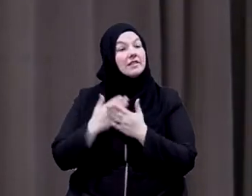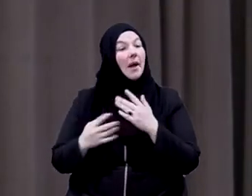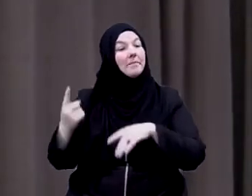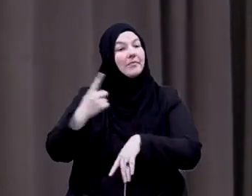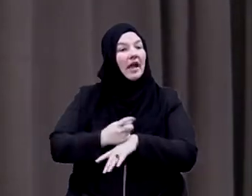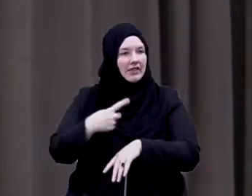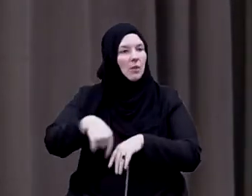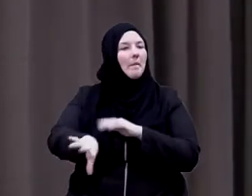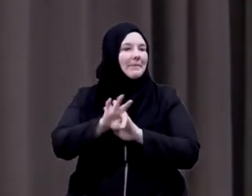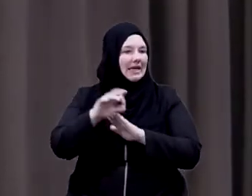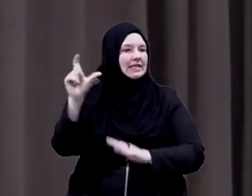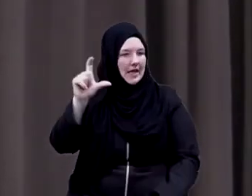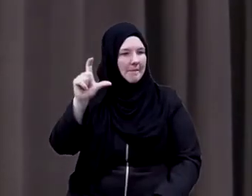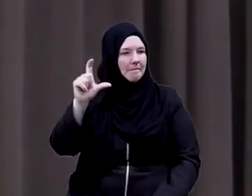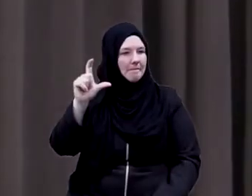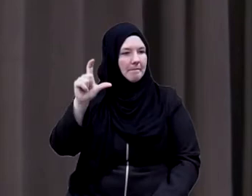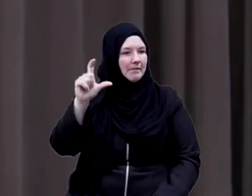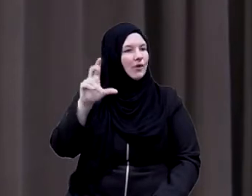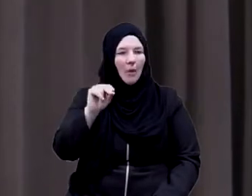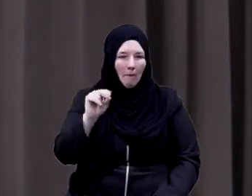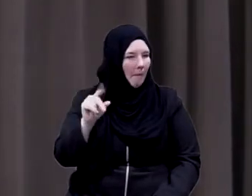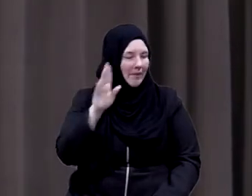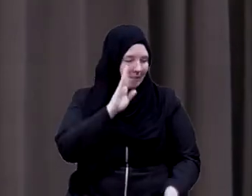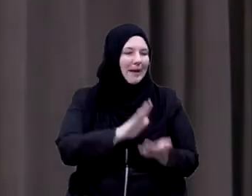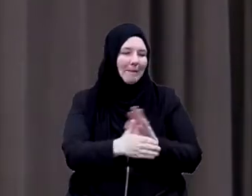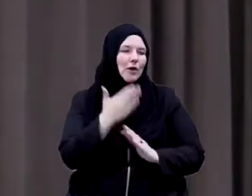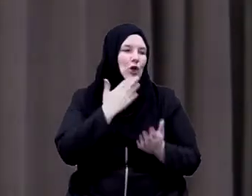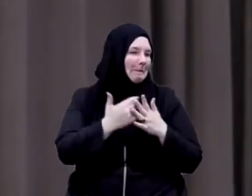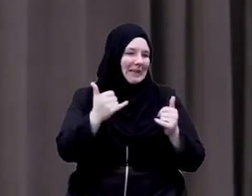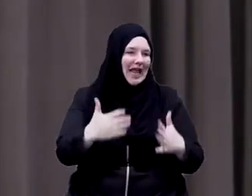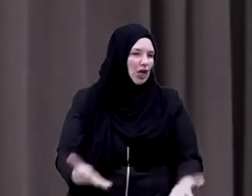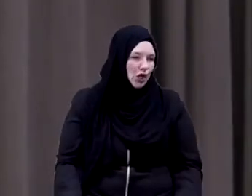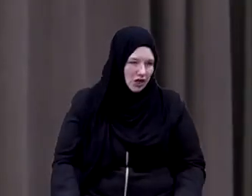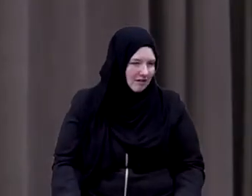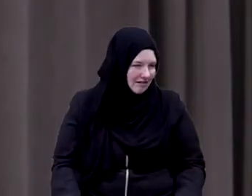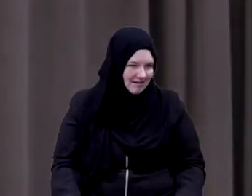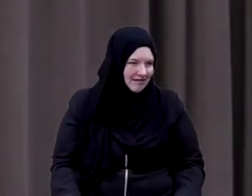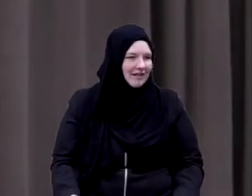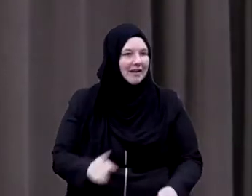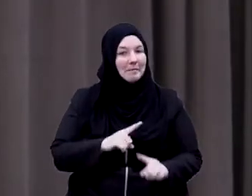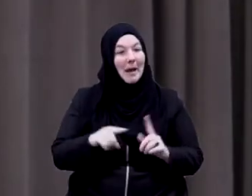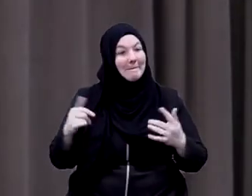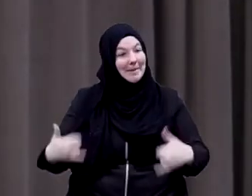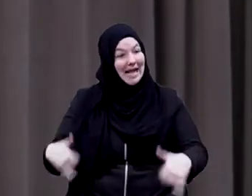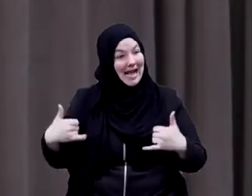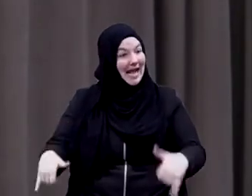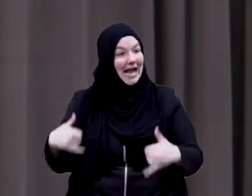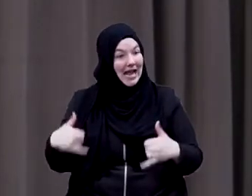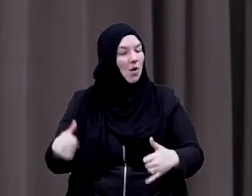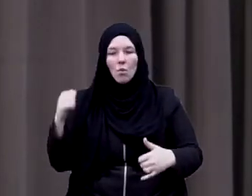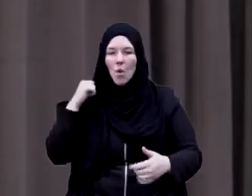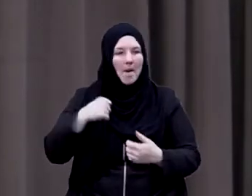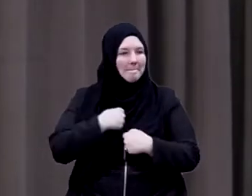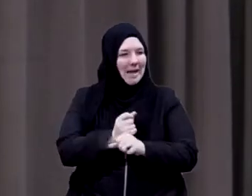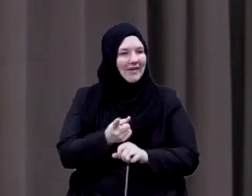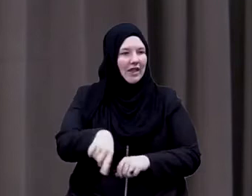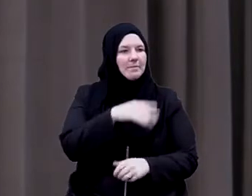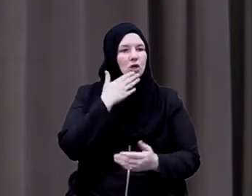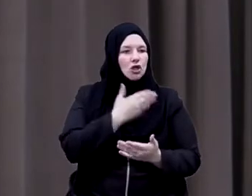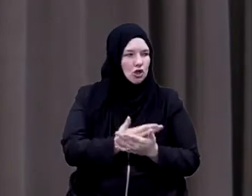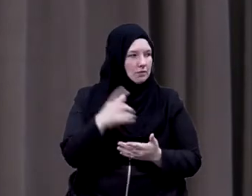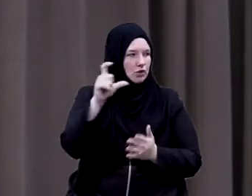Islam. No, one day they will be a good player. But having them play is not going to make them the greatest Muslims you